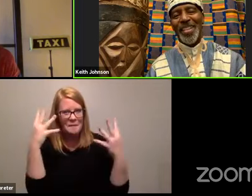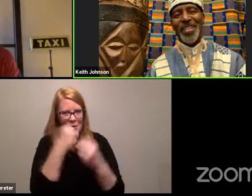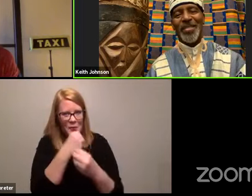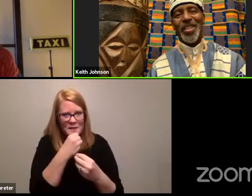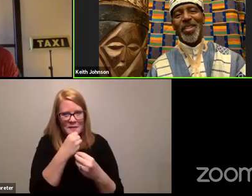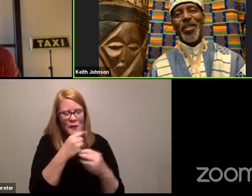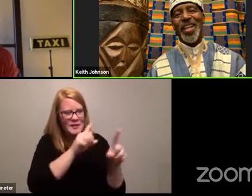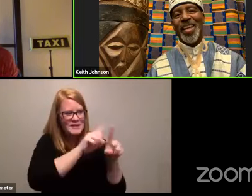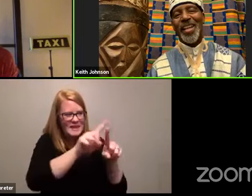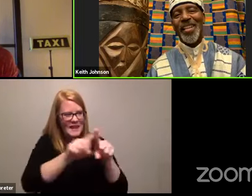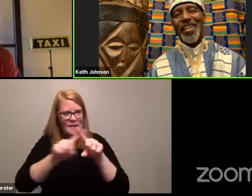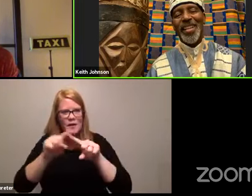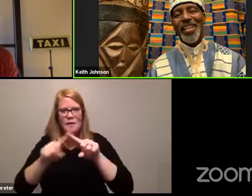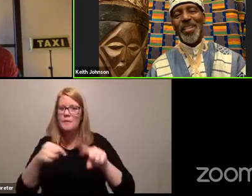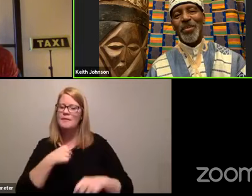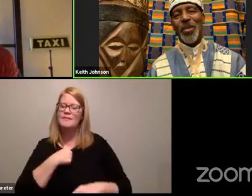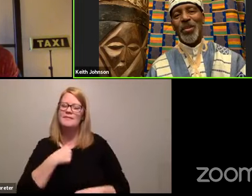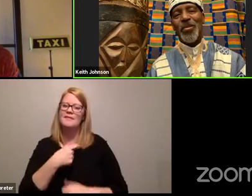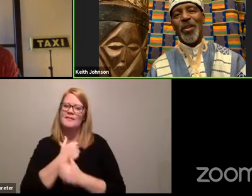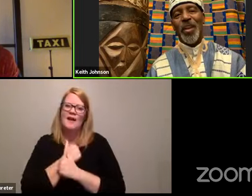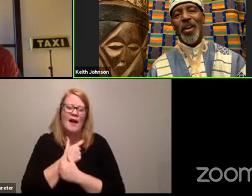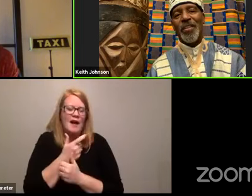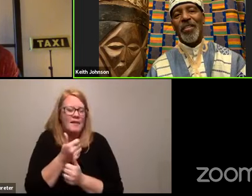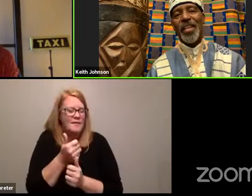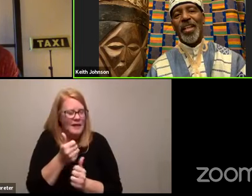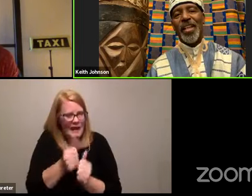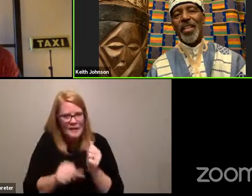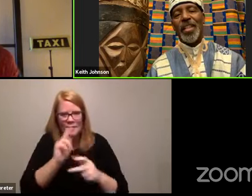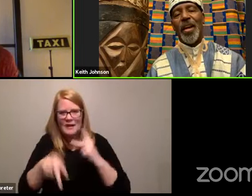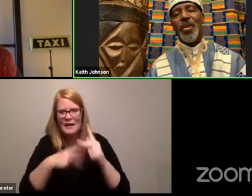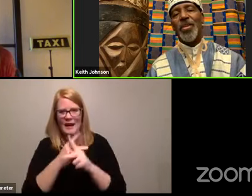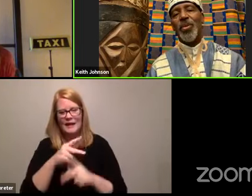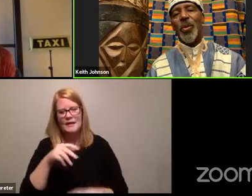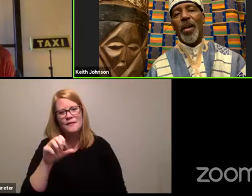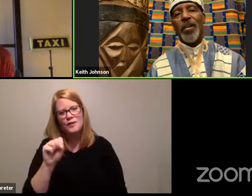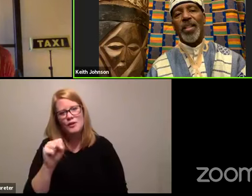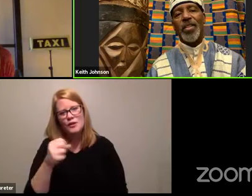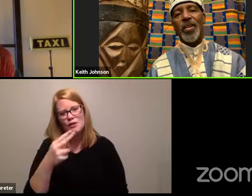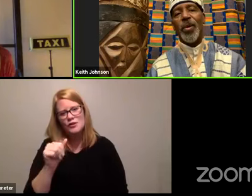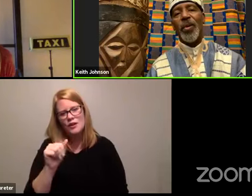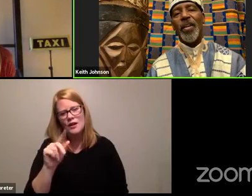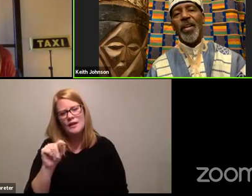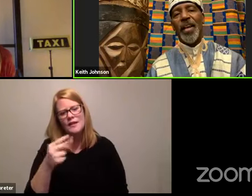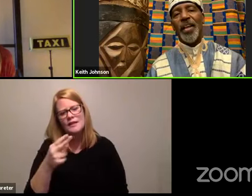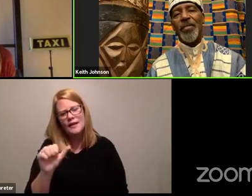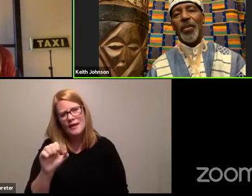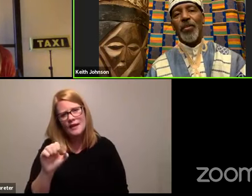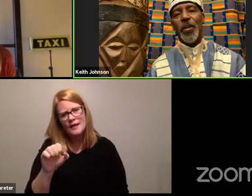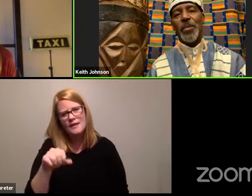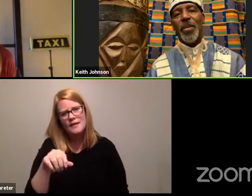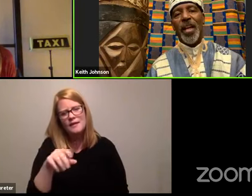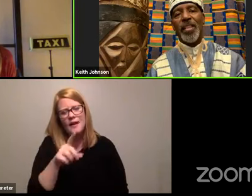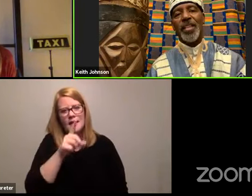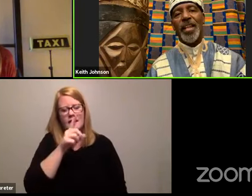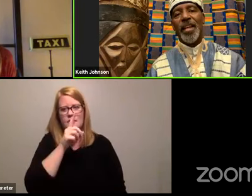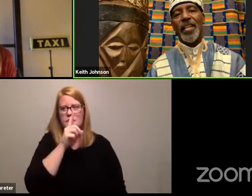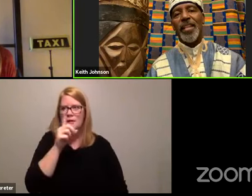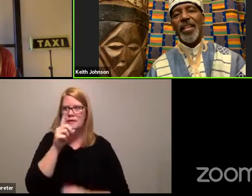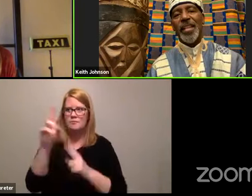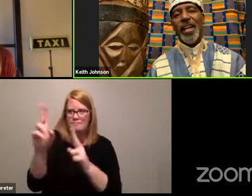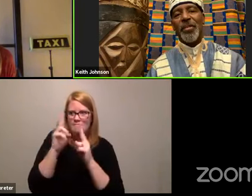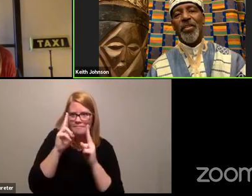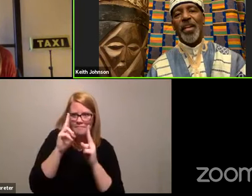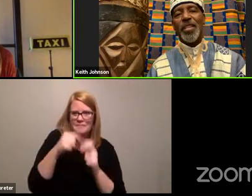of ashoke. It's a beautiful cloth and it's an honor to wear it. So I feel very blessed